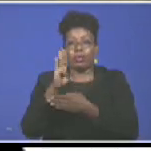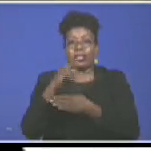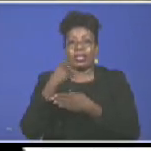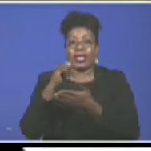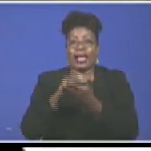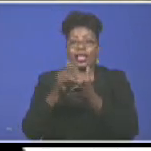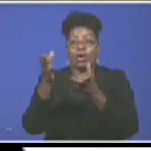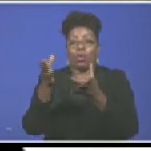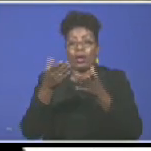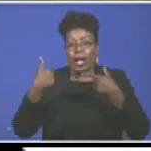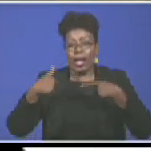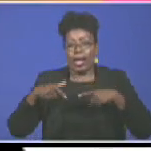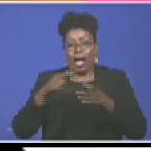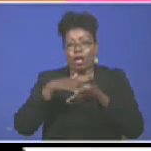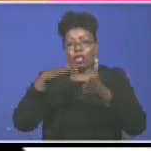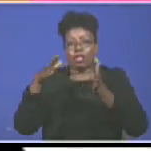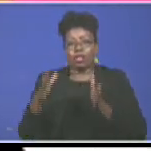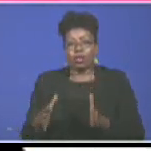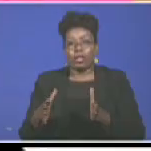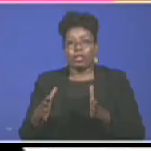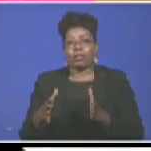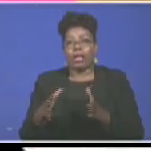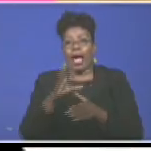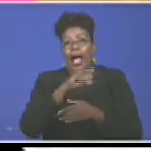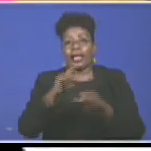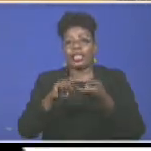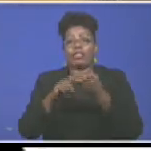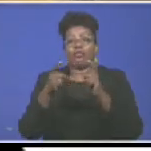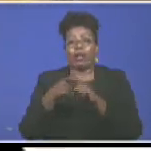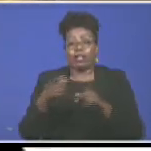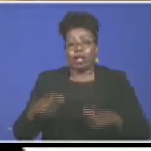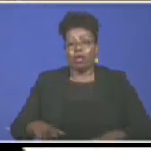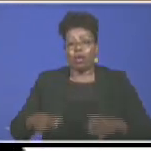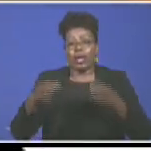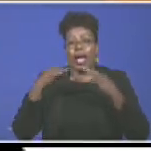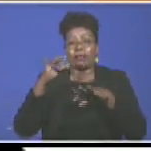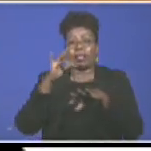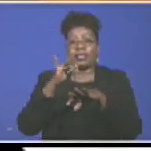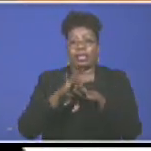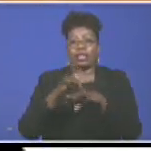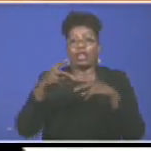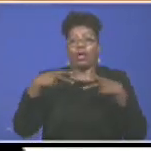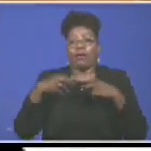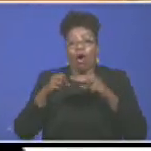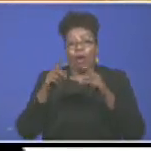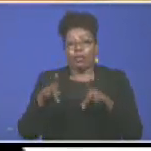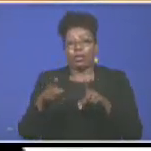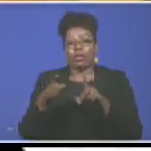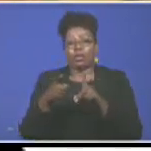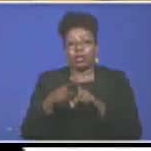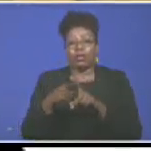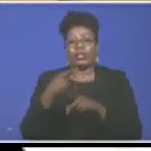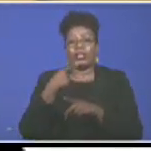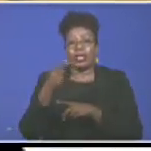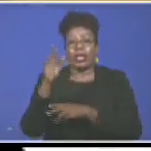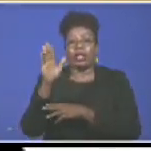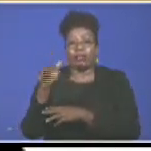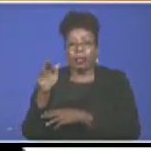say they wanted to allow the student body, as well as his friends, whose lives he touched, to have an opportunity to say goodbye.